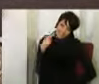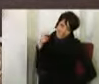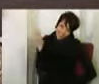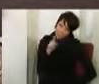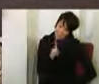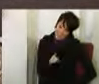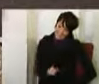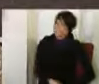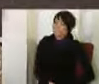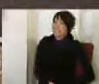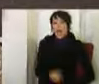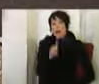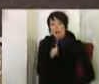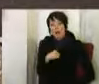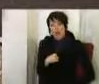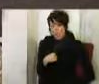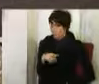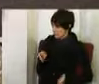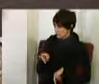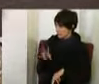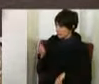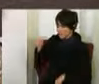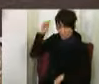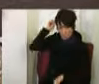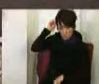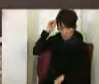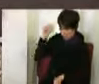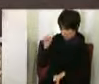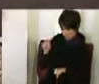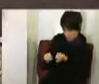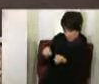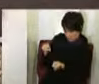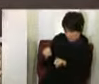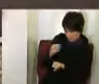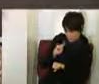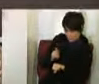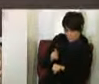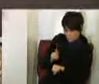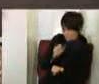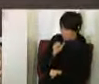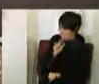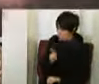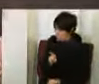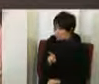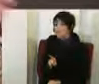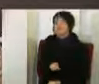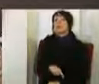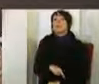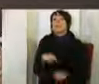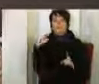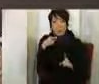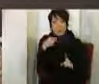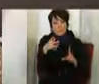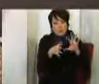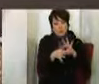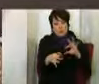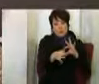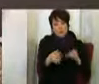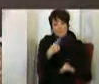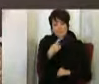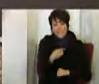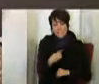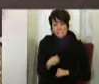I'm sure I would be having my doubts. And so scripture tells us that Joseph is